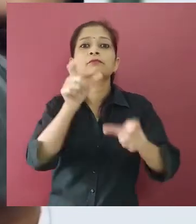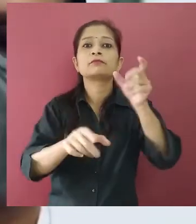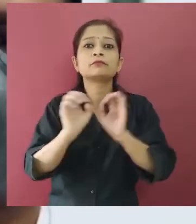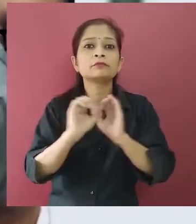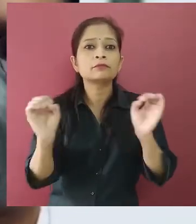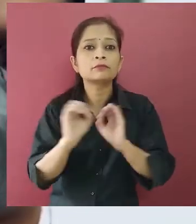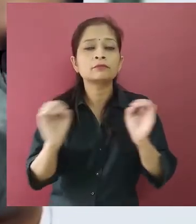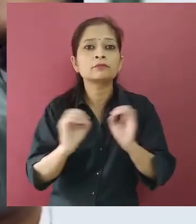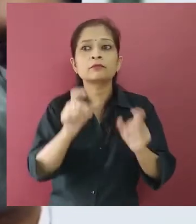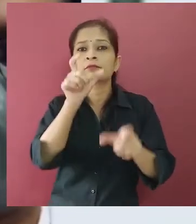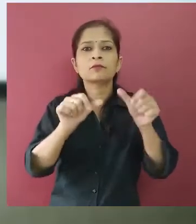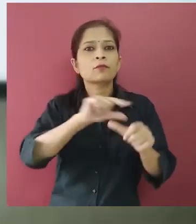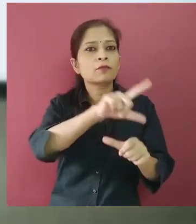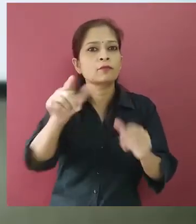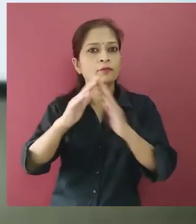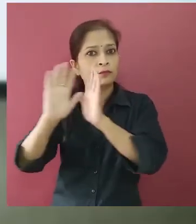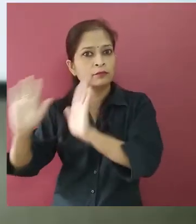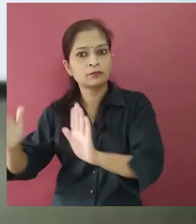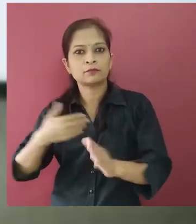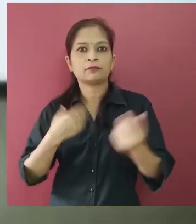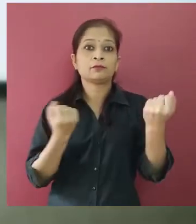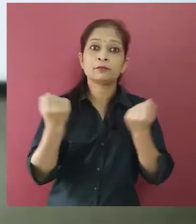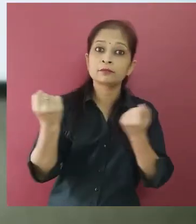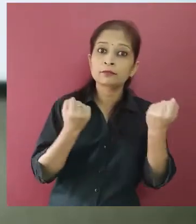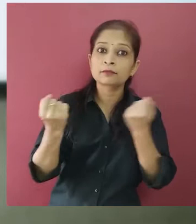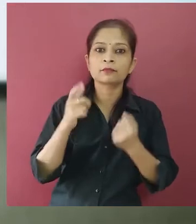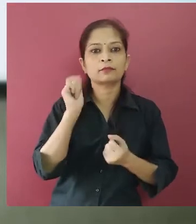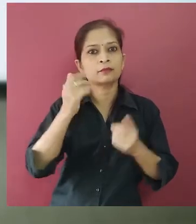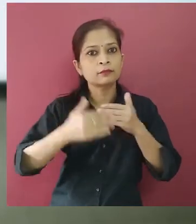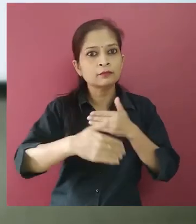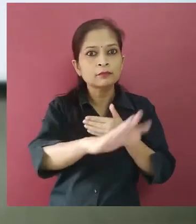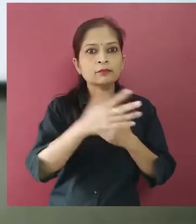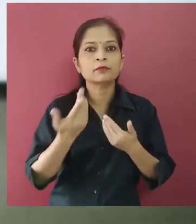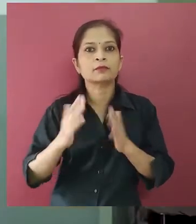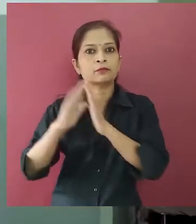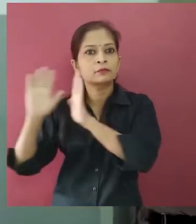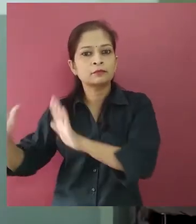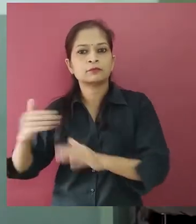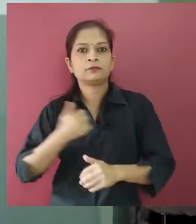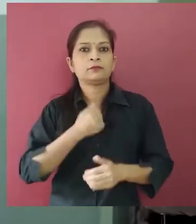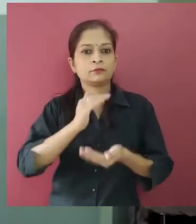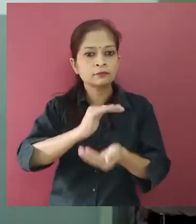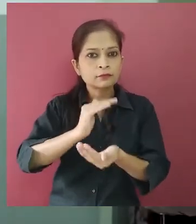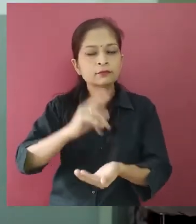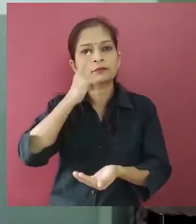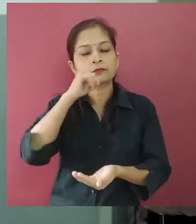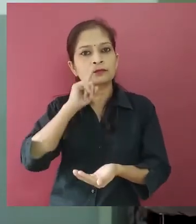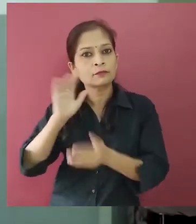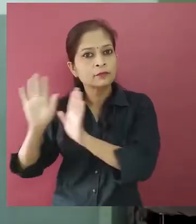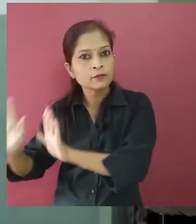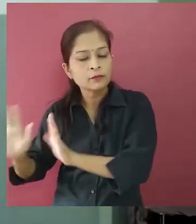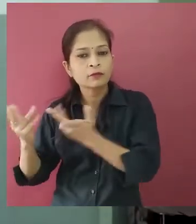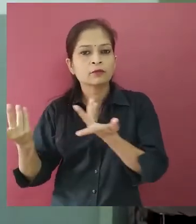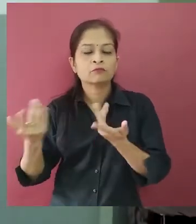empty. Everybody was inside and I was getting in my car, starting for work, leaving my kids and elderly parents at